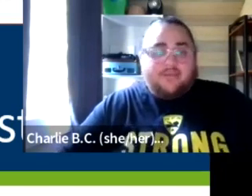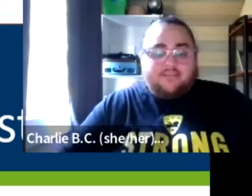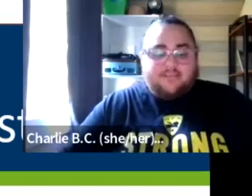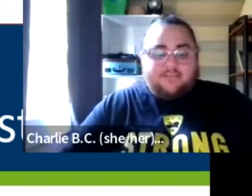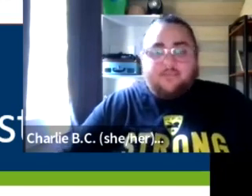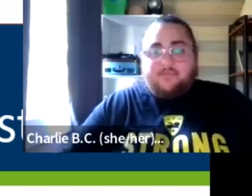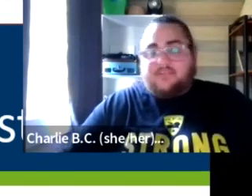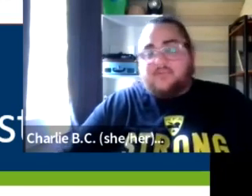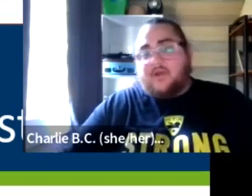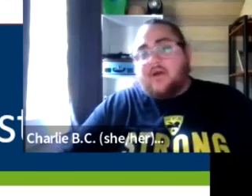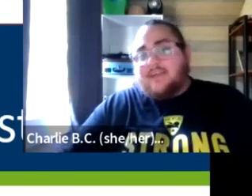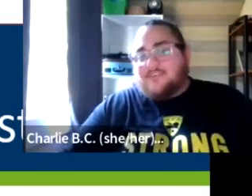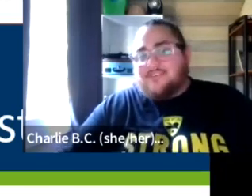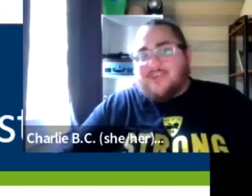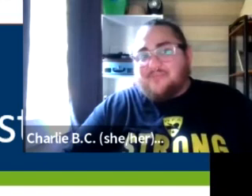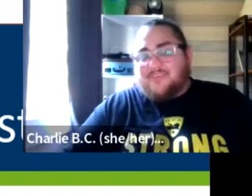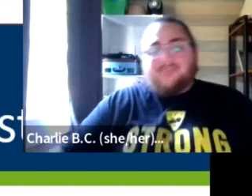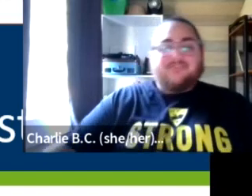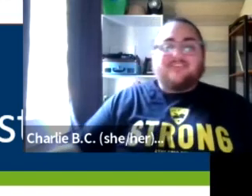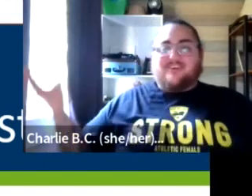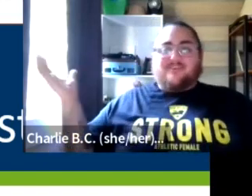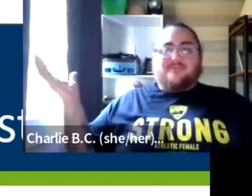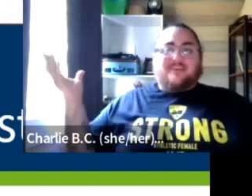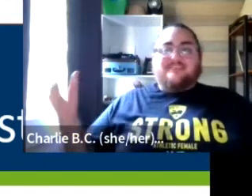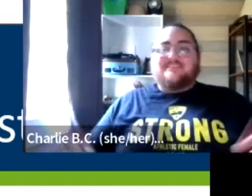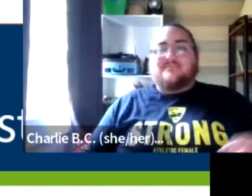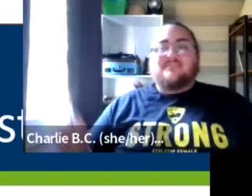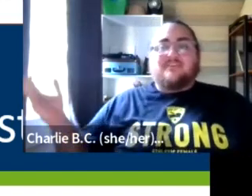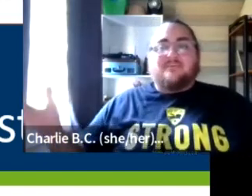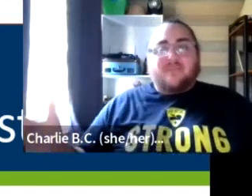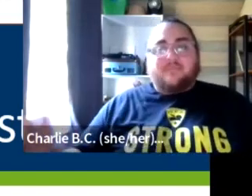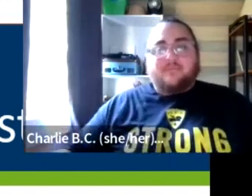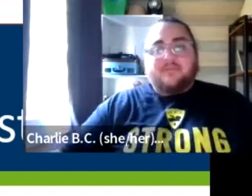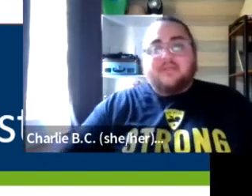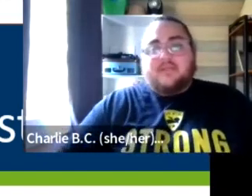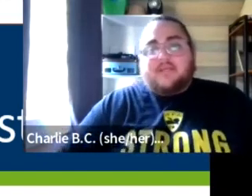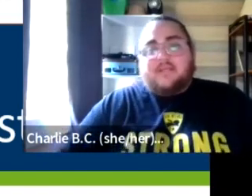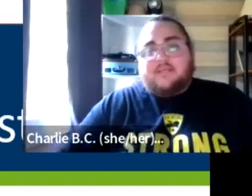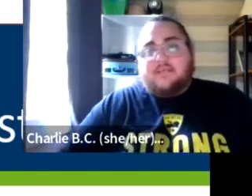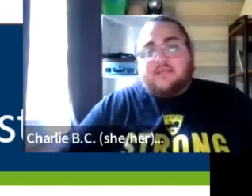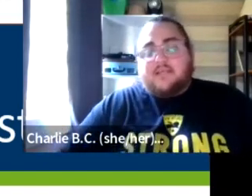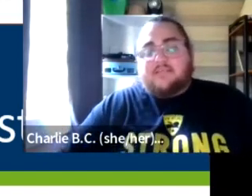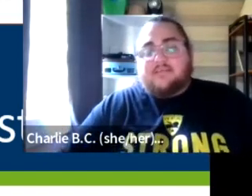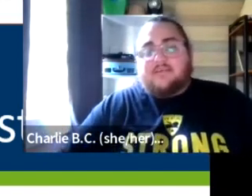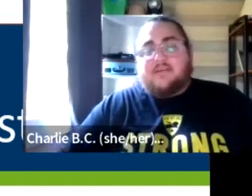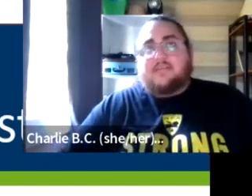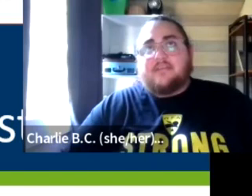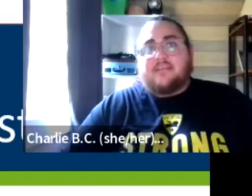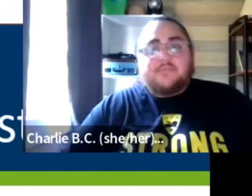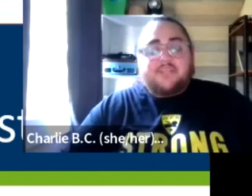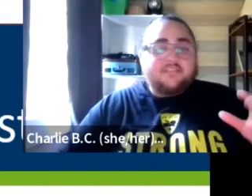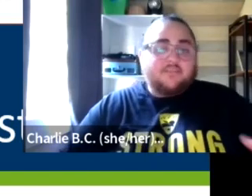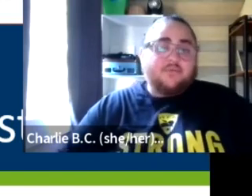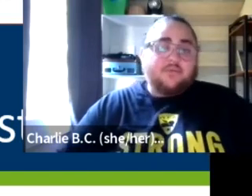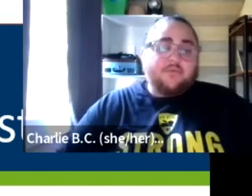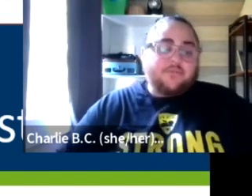supporting you as a human being. So we all have chosen family. Some of us call them friends, some of us call them family. But in the case,